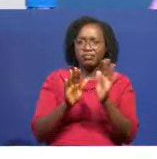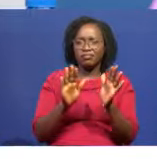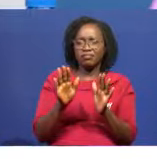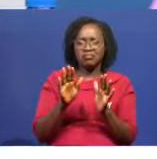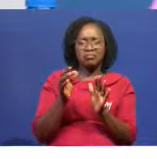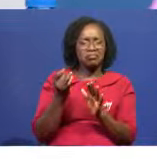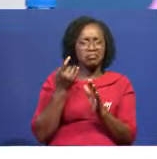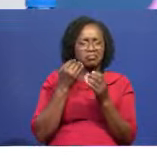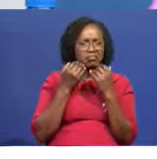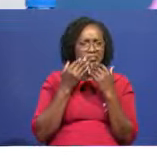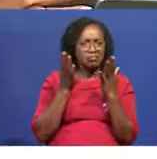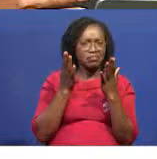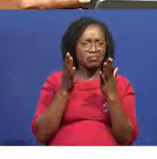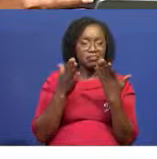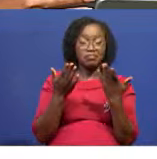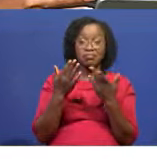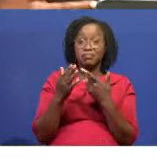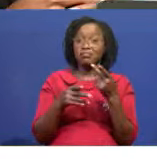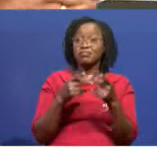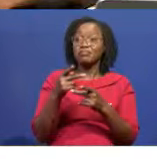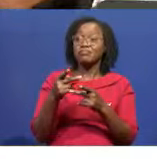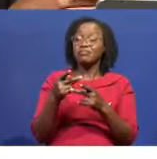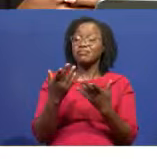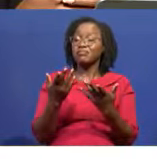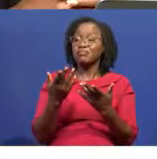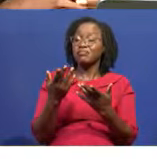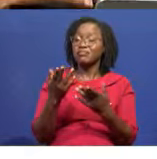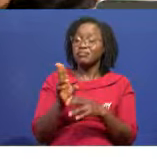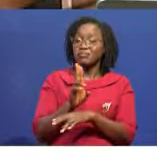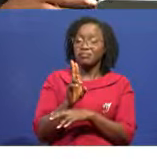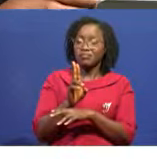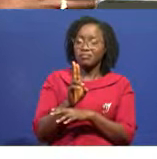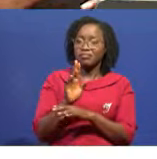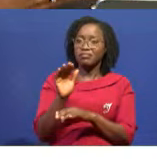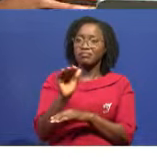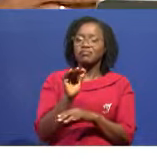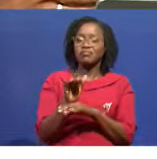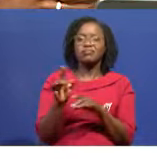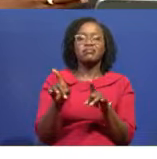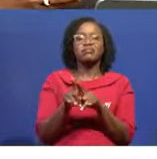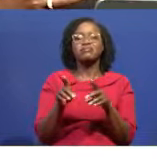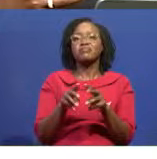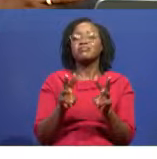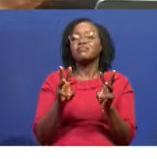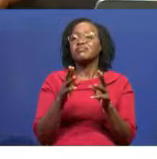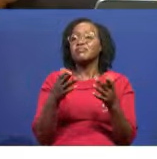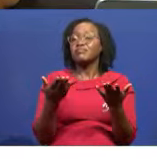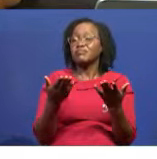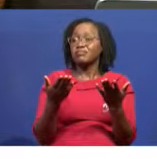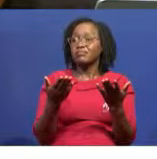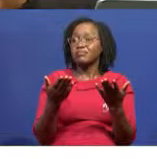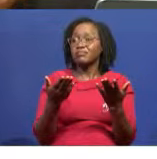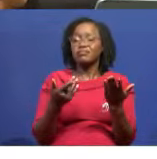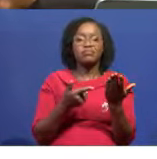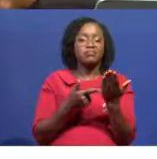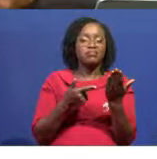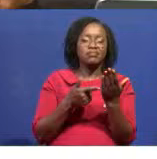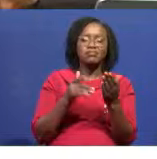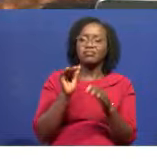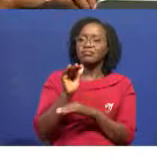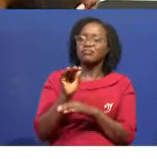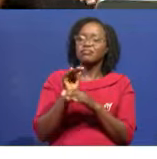not understand how to process information requests. At the same time, come up with the mechanisms of how you can digitize requests